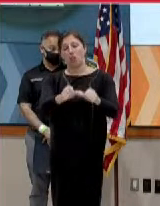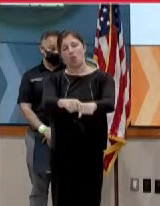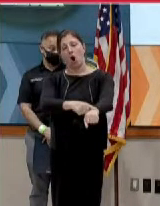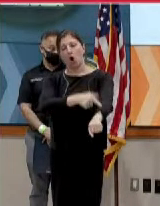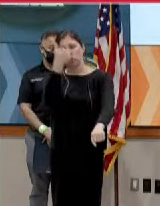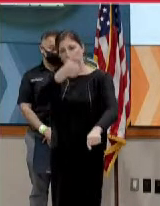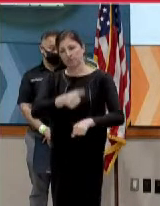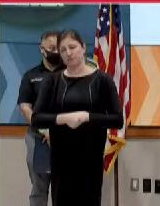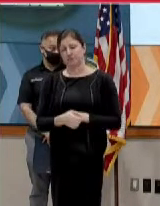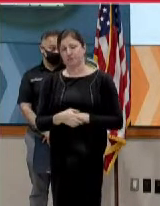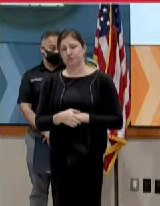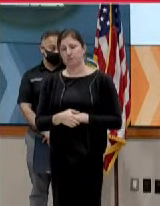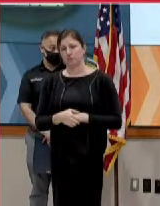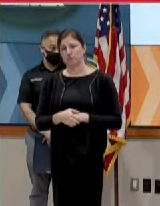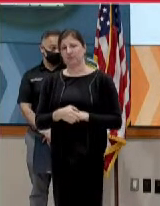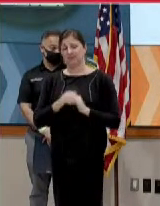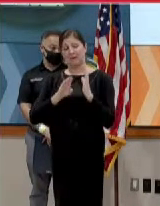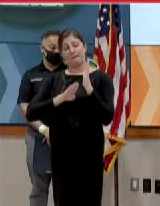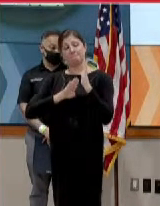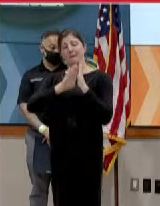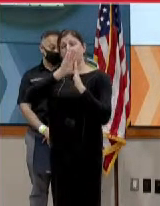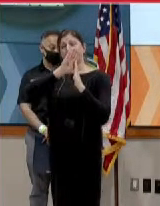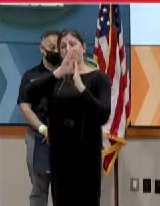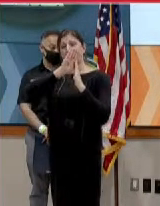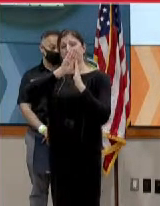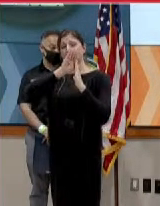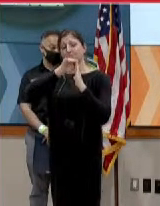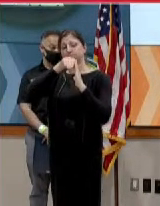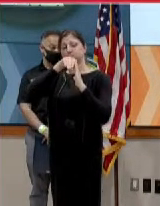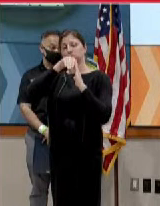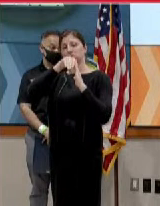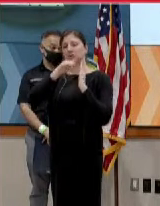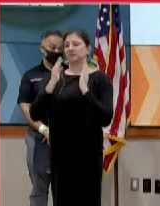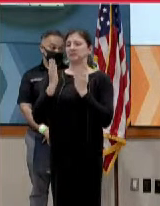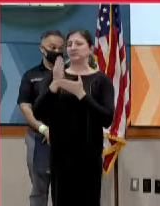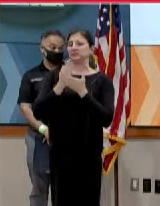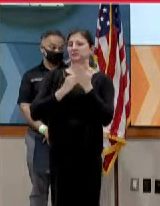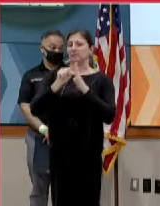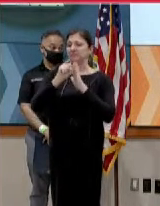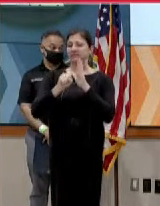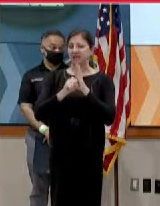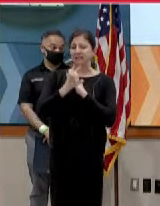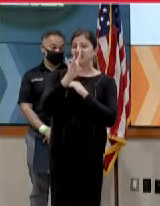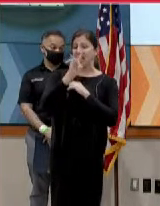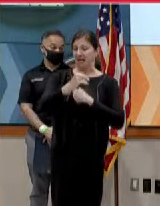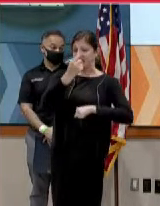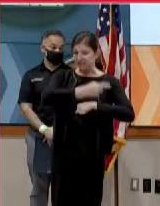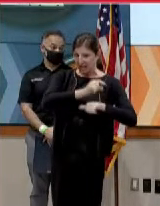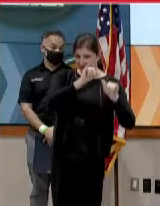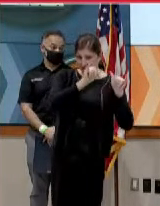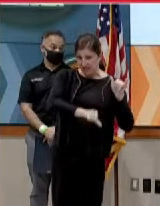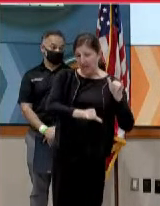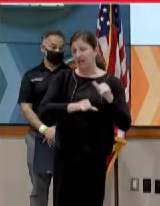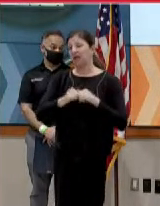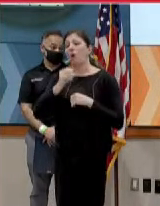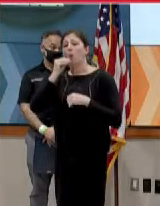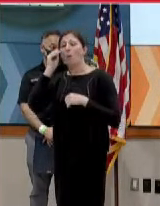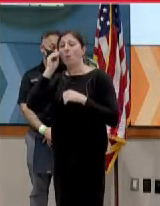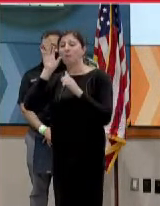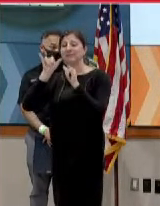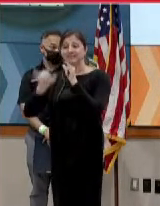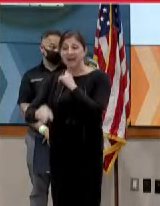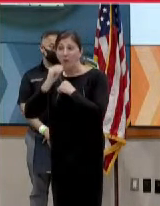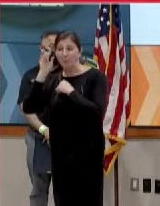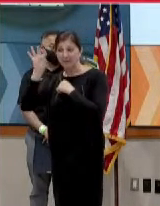you know, days between the peak and it coming down, some states around 80 days, some states around 90 days. I'm